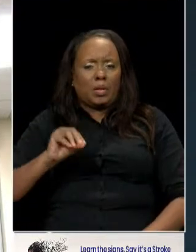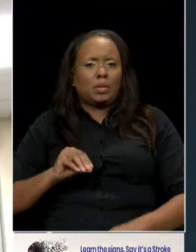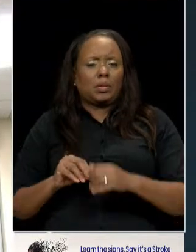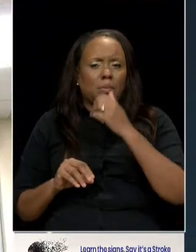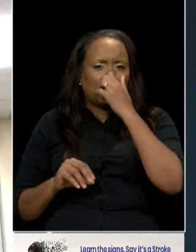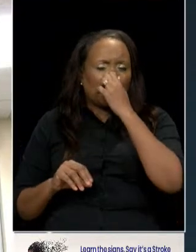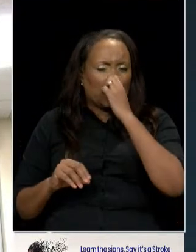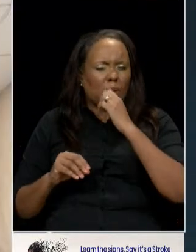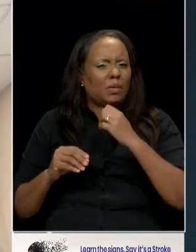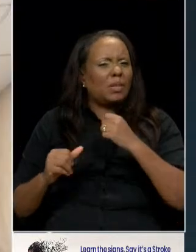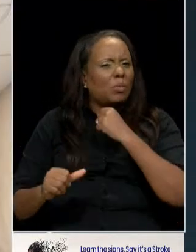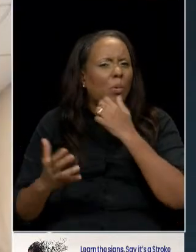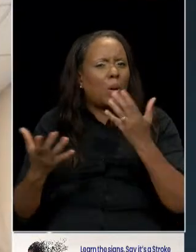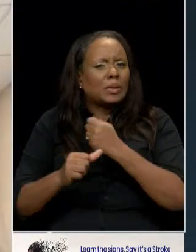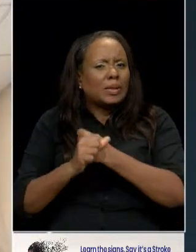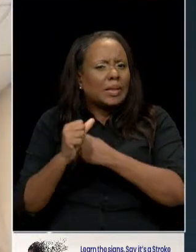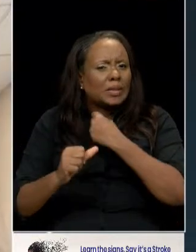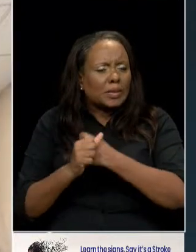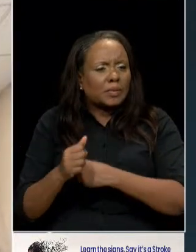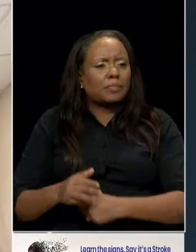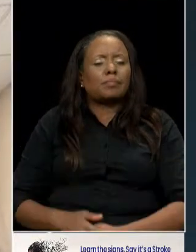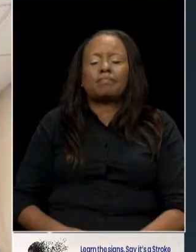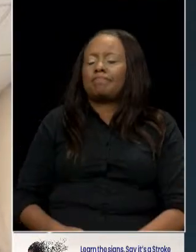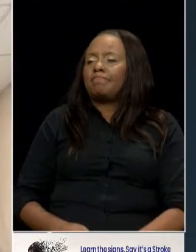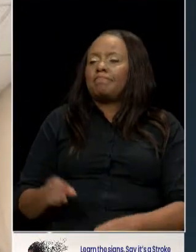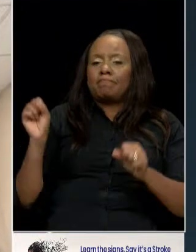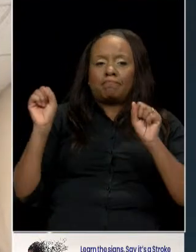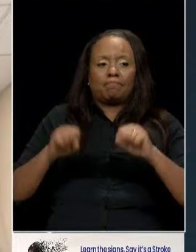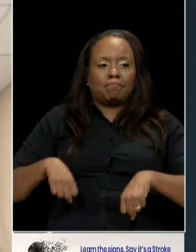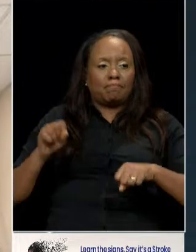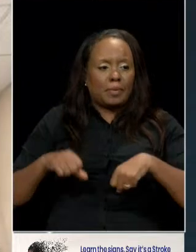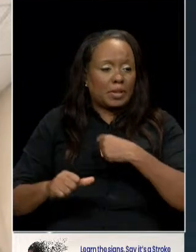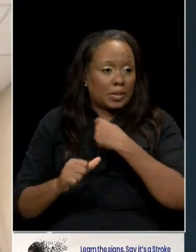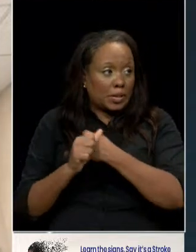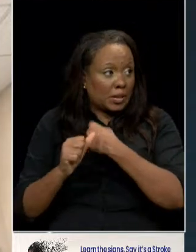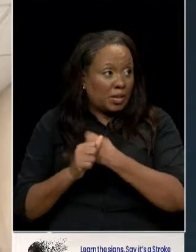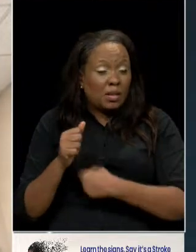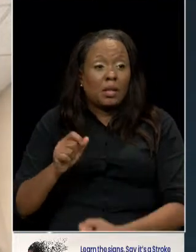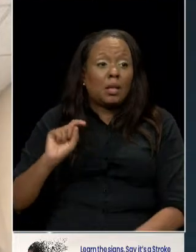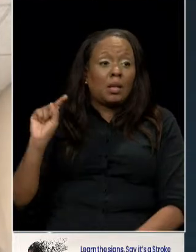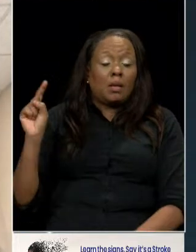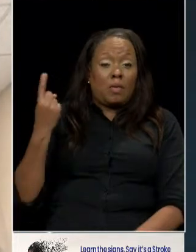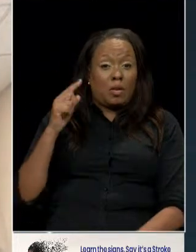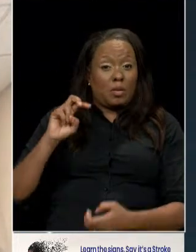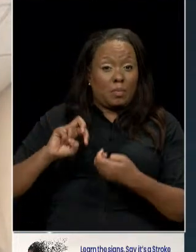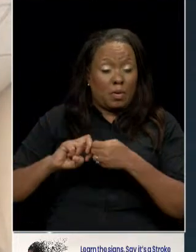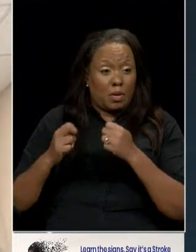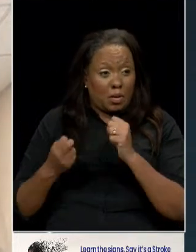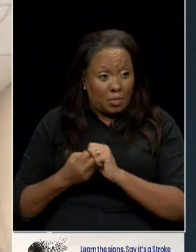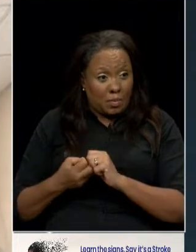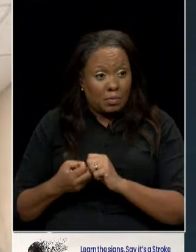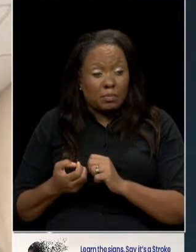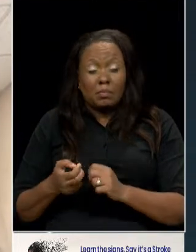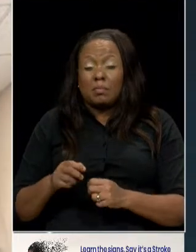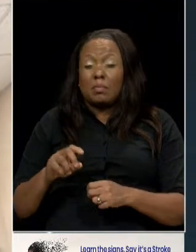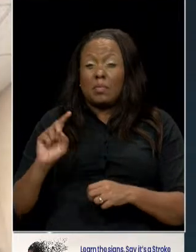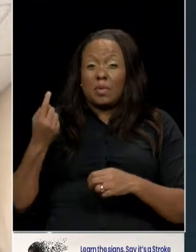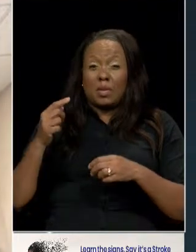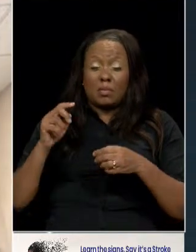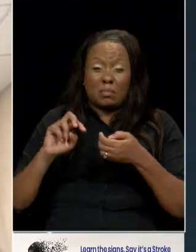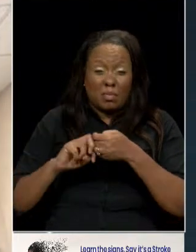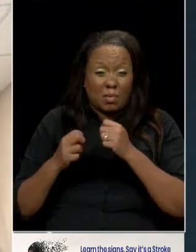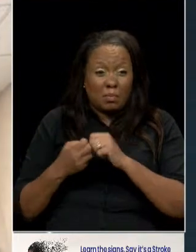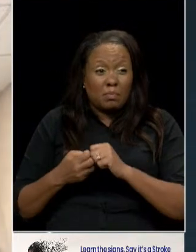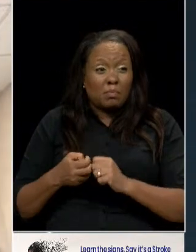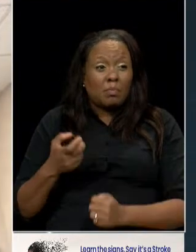there? The potential dangers there, the first problem here is, again, the psychology. I think our Western society